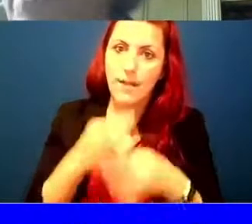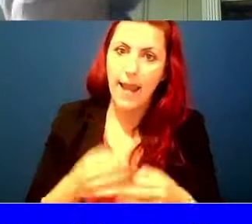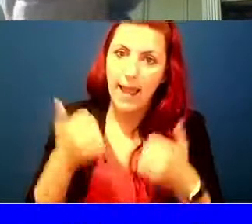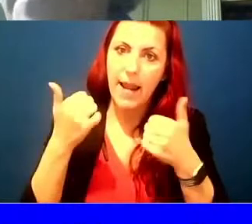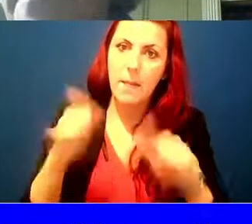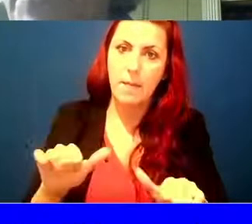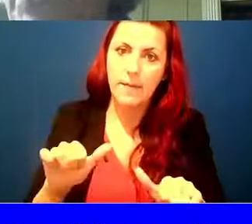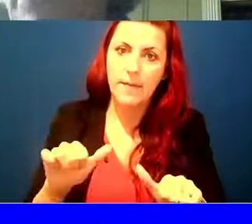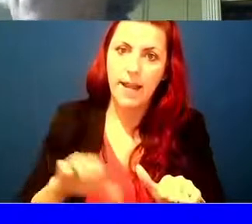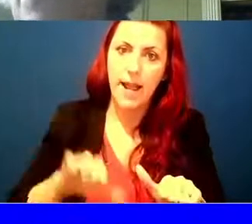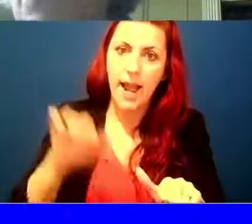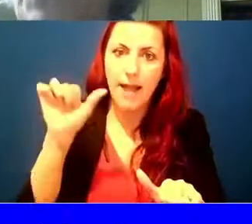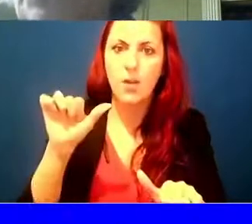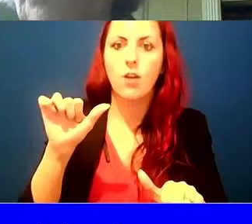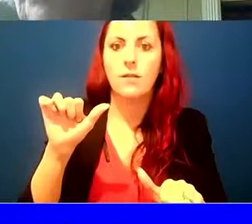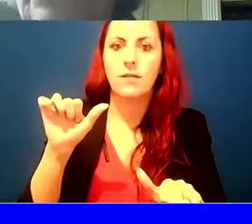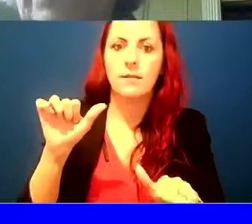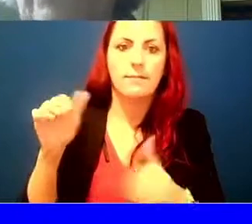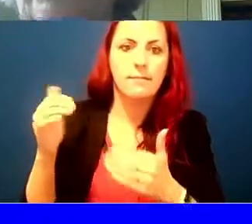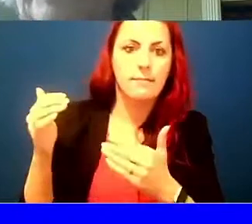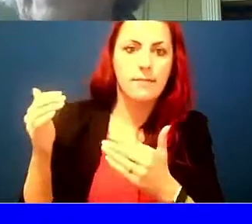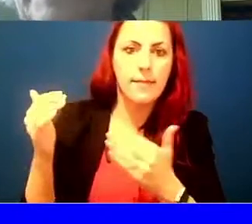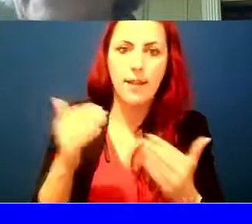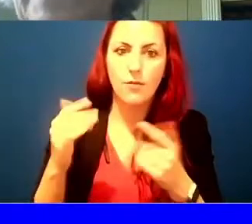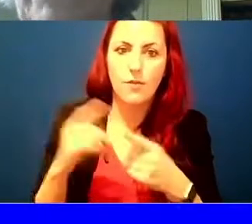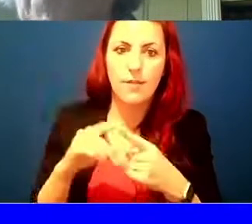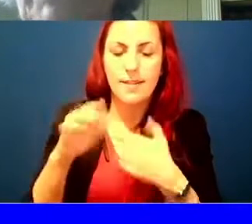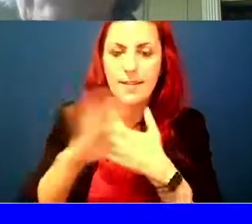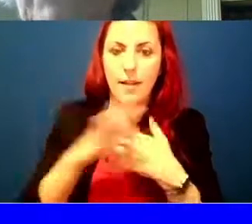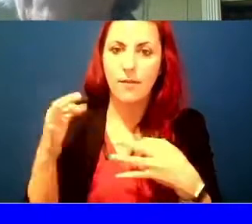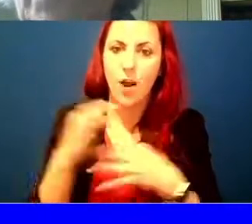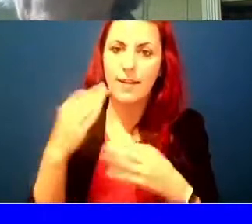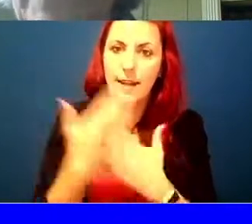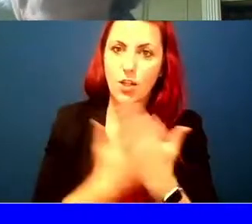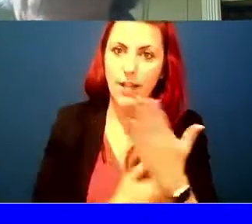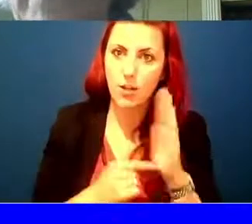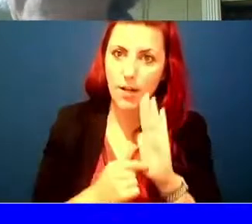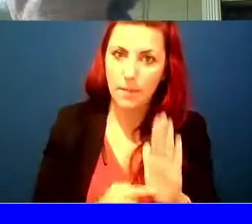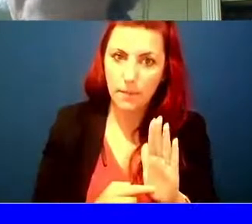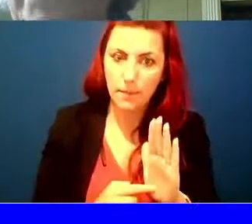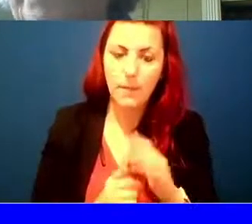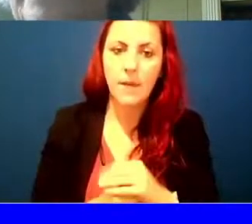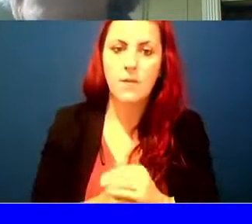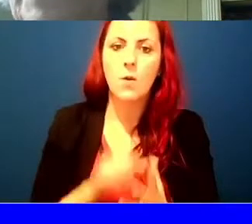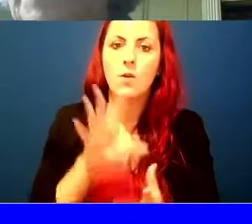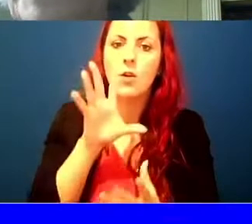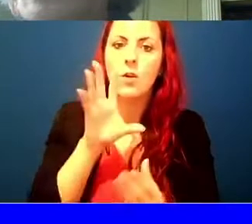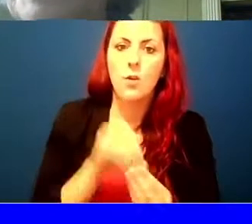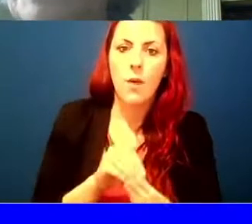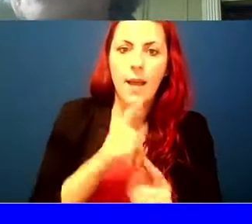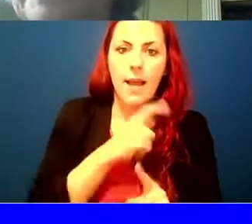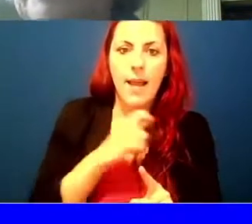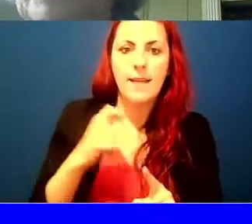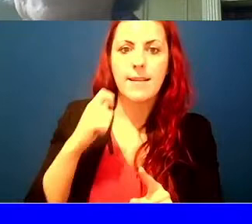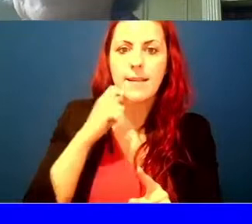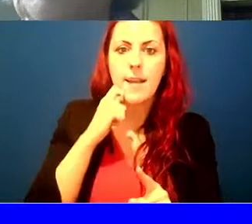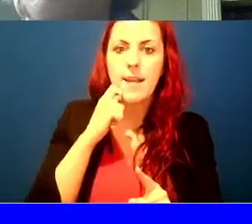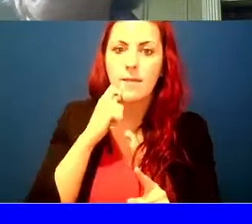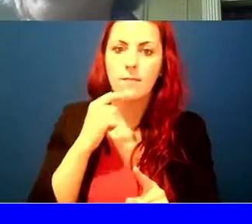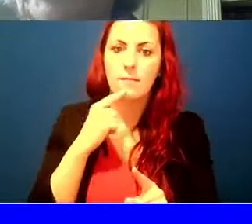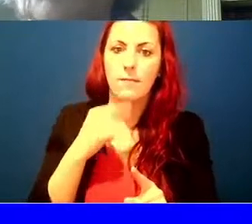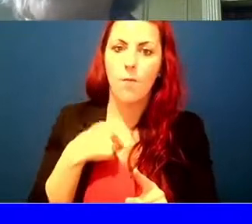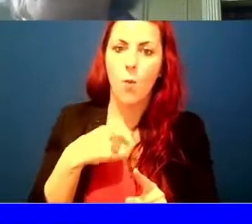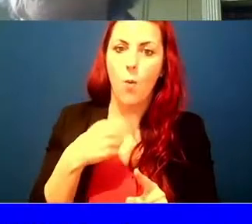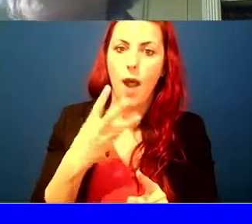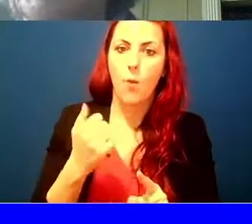adult safeguarding legislation. So to conclude, can I say, borrowing from the UNCRPD, the state has clear